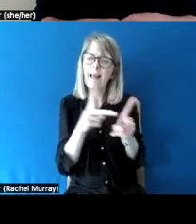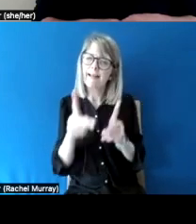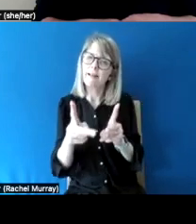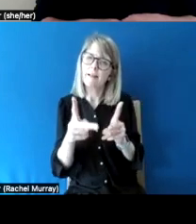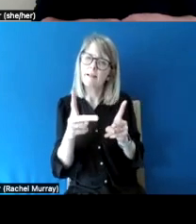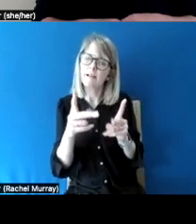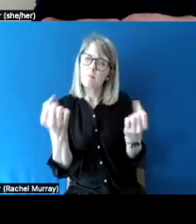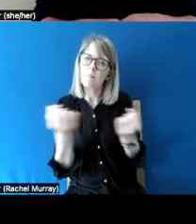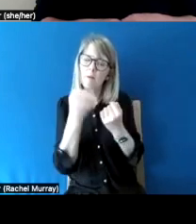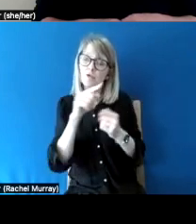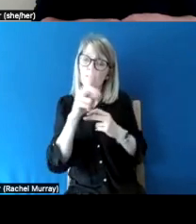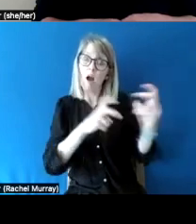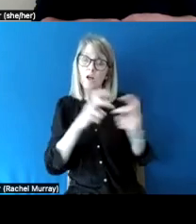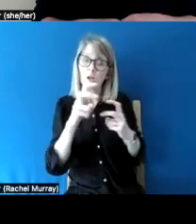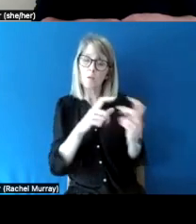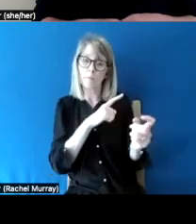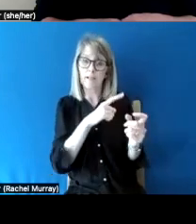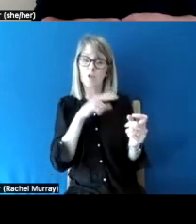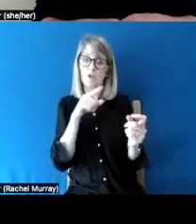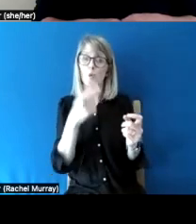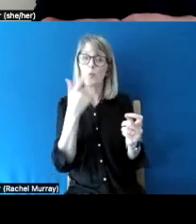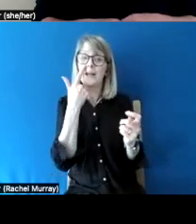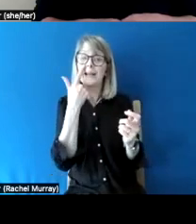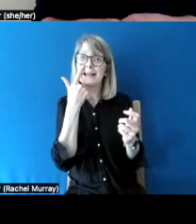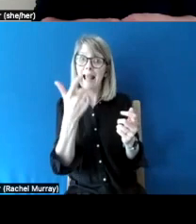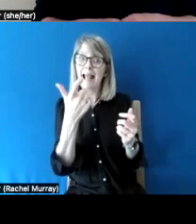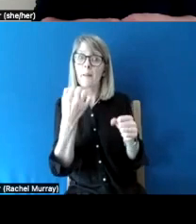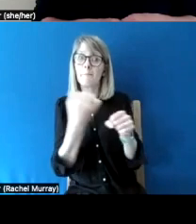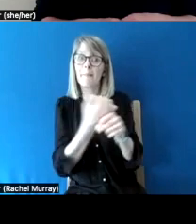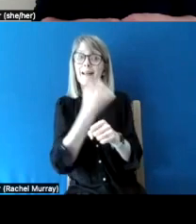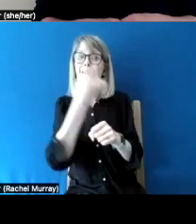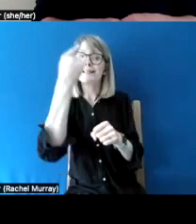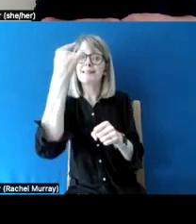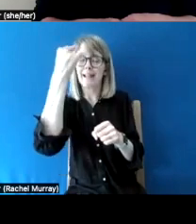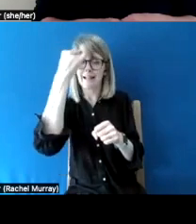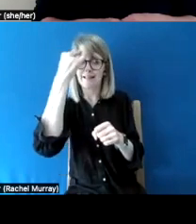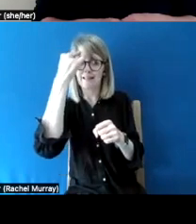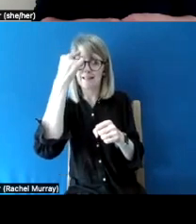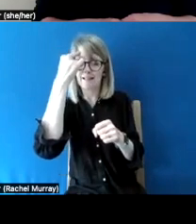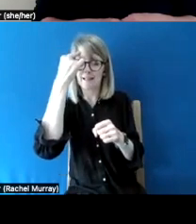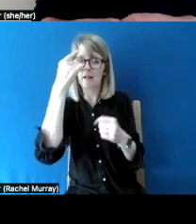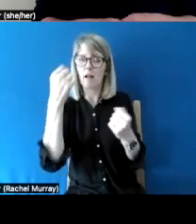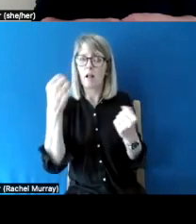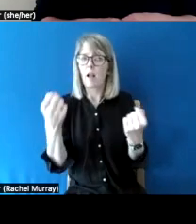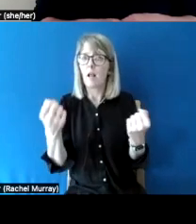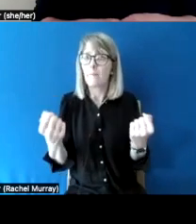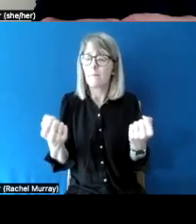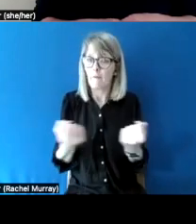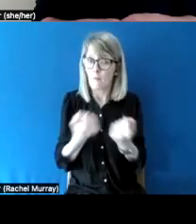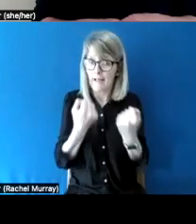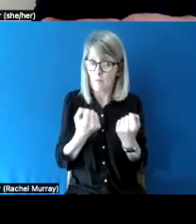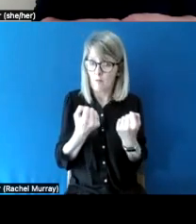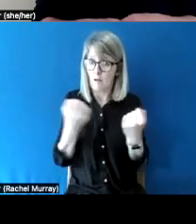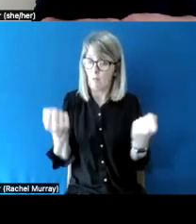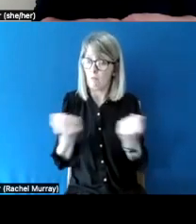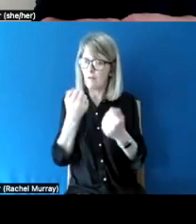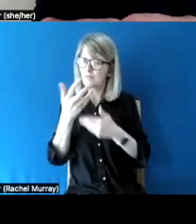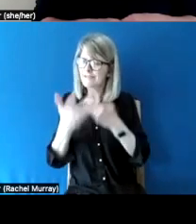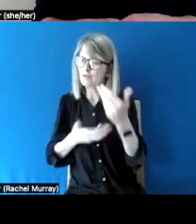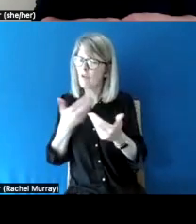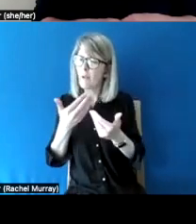she argues that because you're able to make sense of it, power describes the experience of common